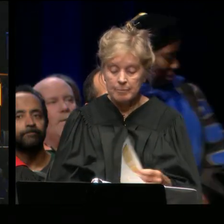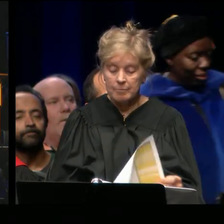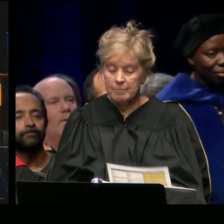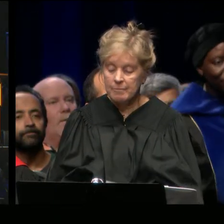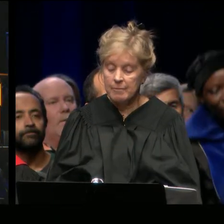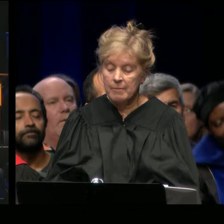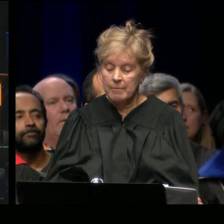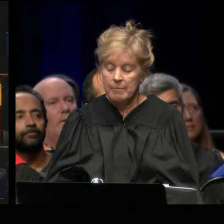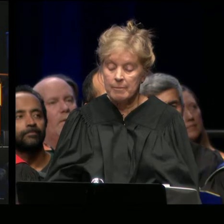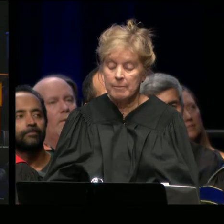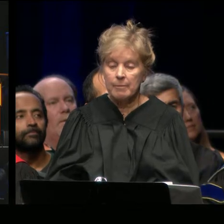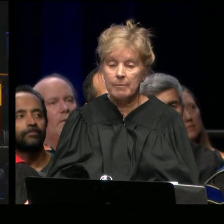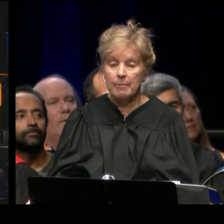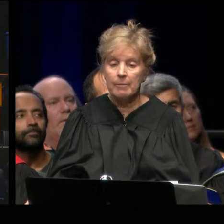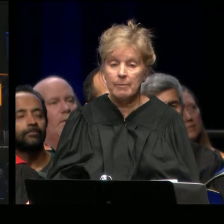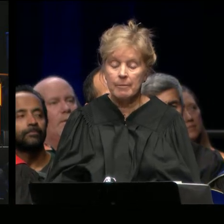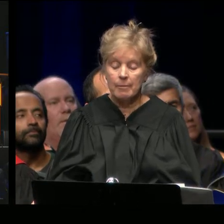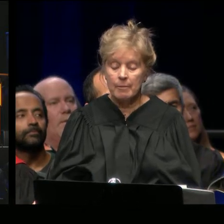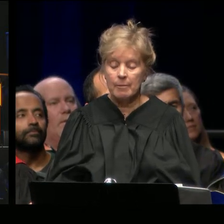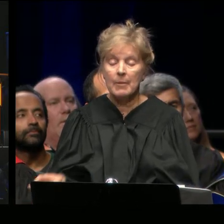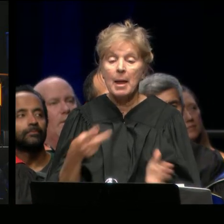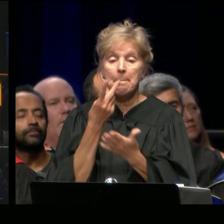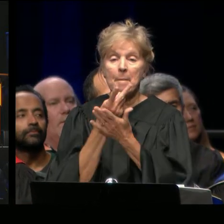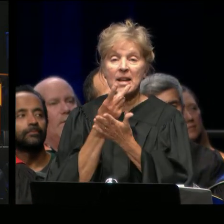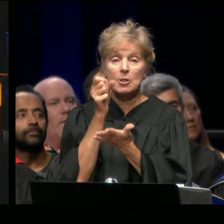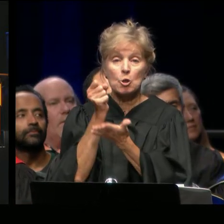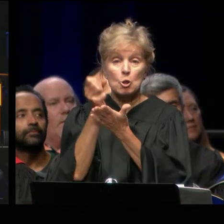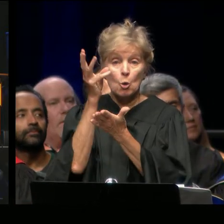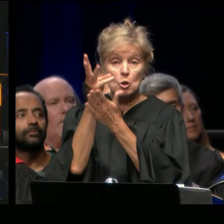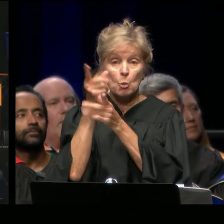Master of Social Work in Social Work.